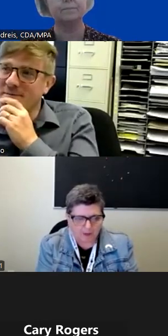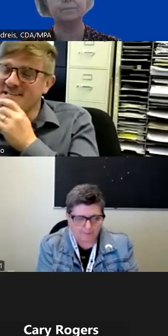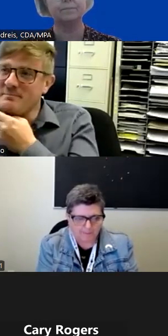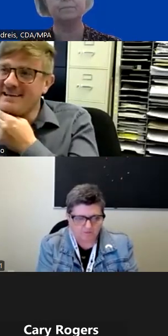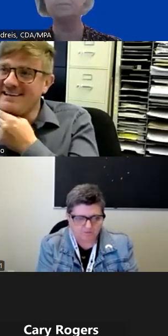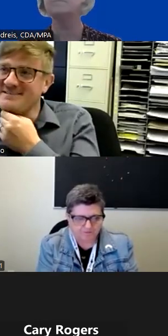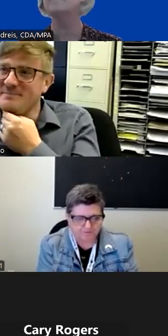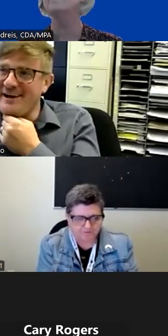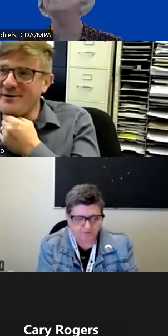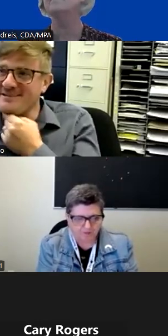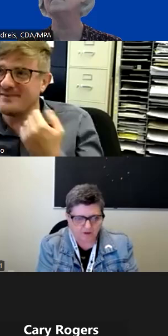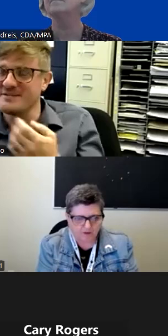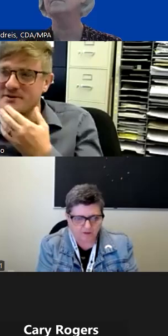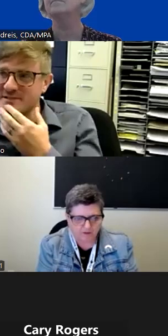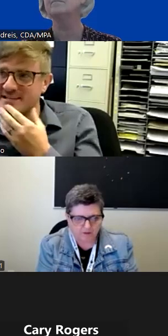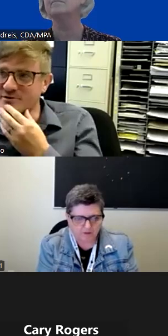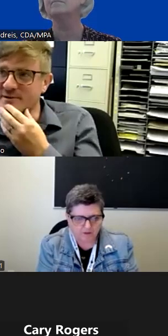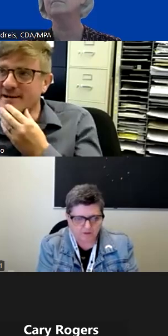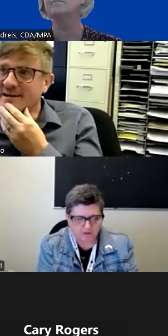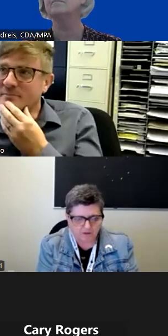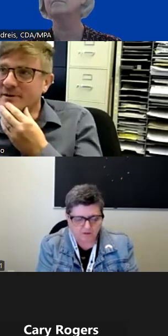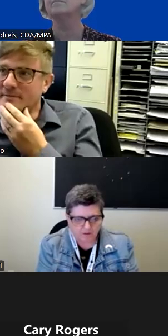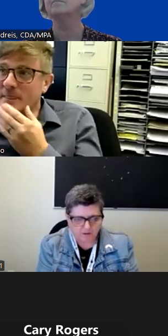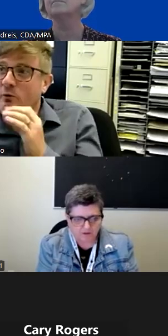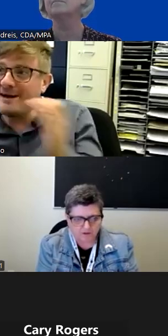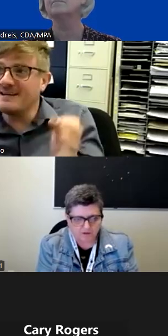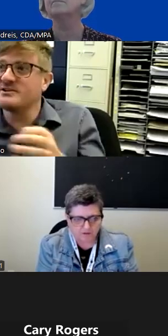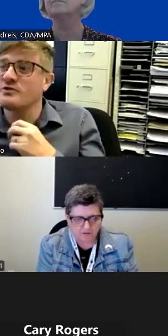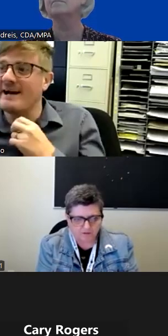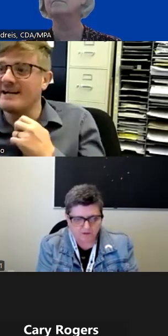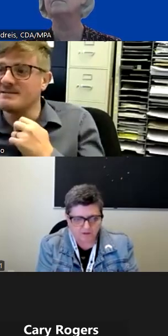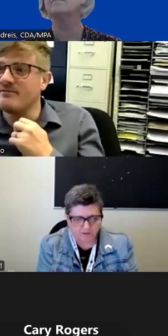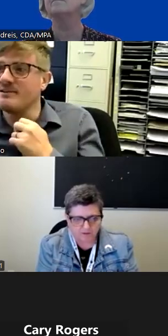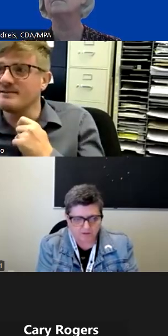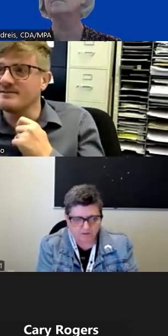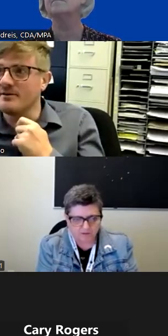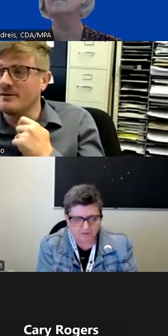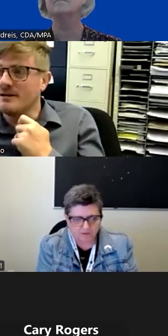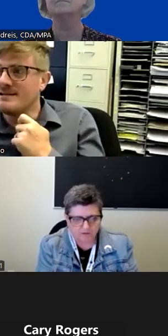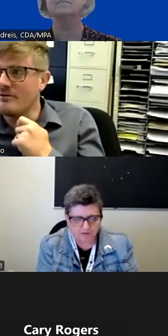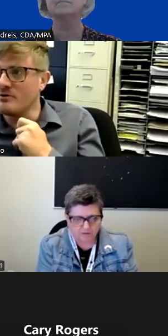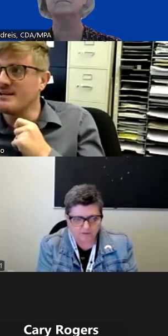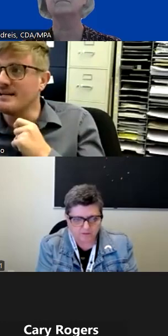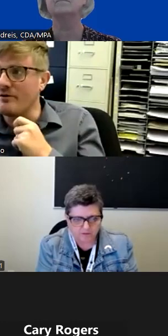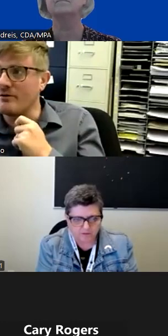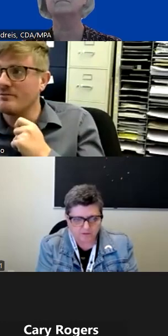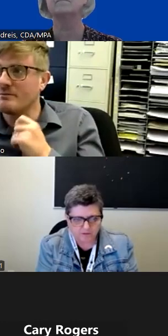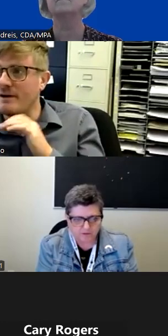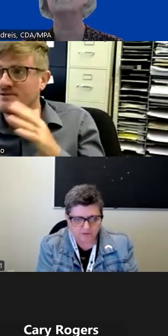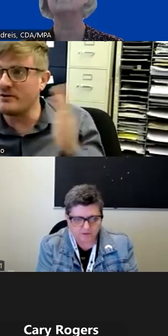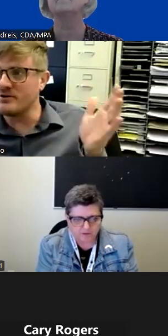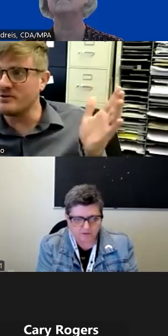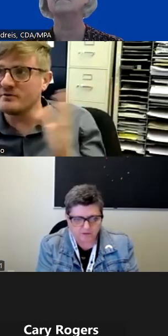our PCPs bill that code instead of the specialty centers, but the point is to try and get some of these things all tethered together,